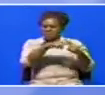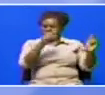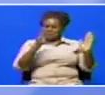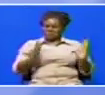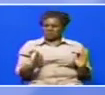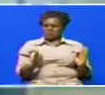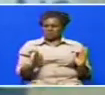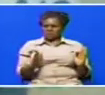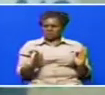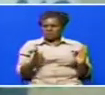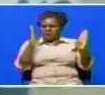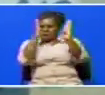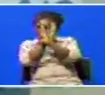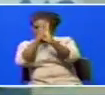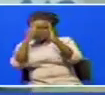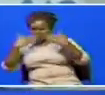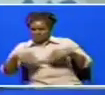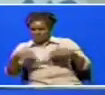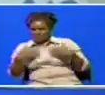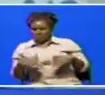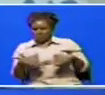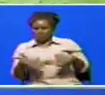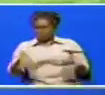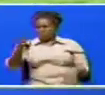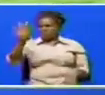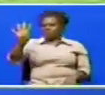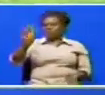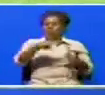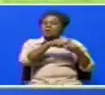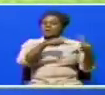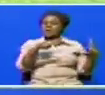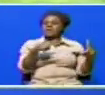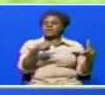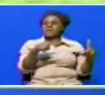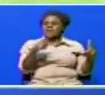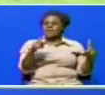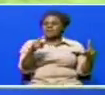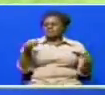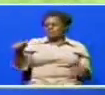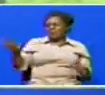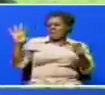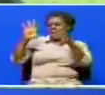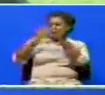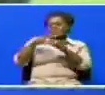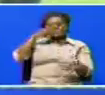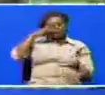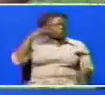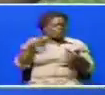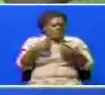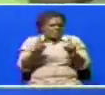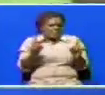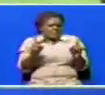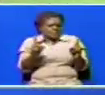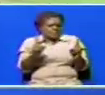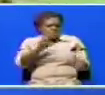been local herders. The attack, where the four were beheaded, had earlier been linked to Al-Shabaab militants, but according to Lamu